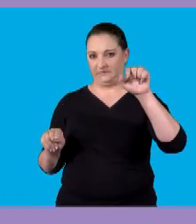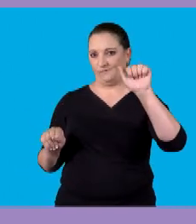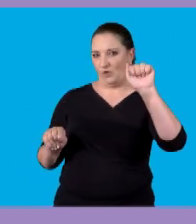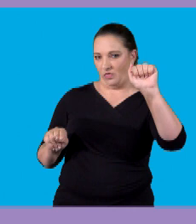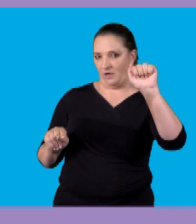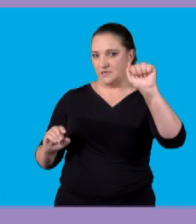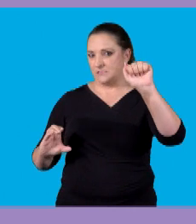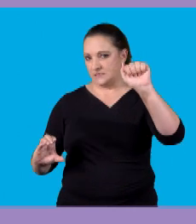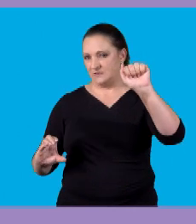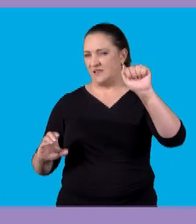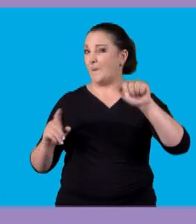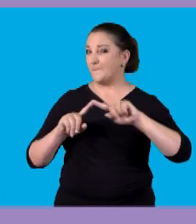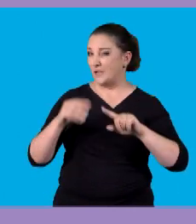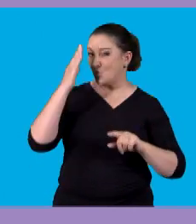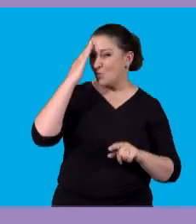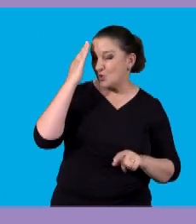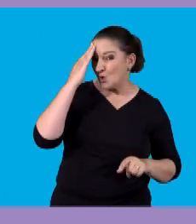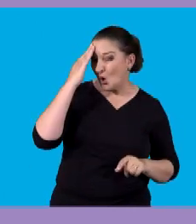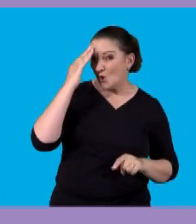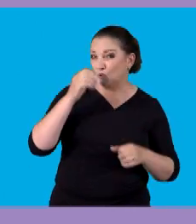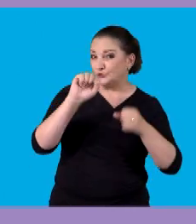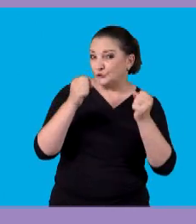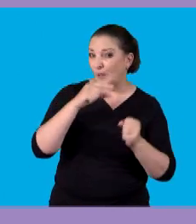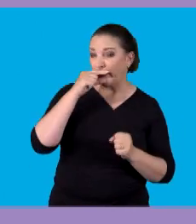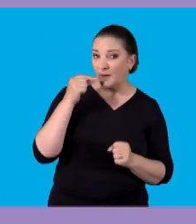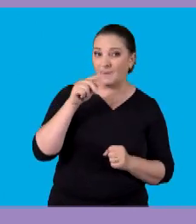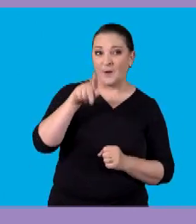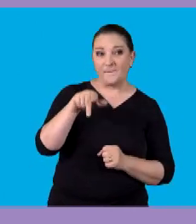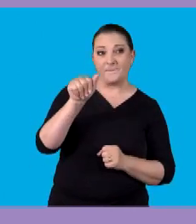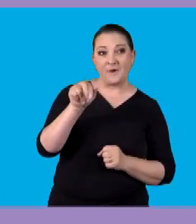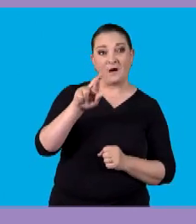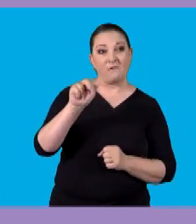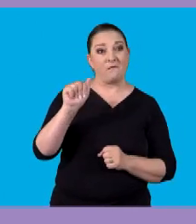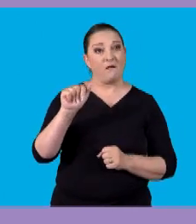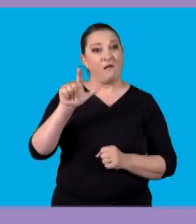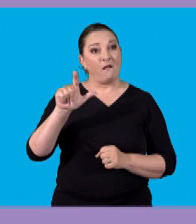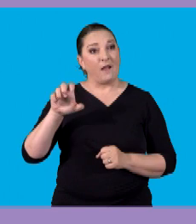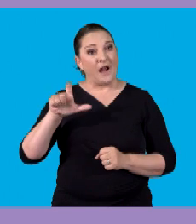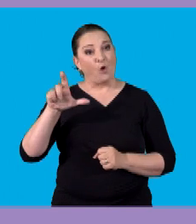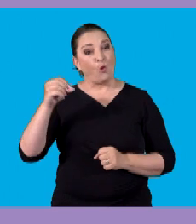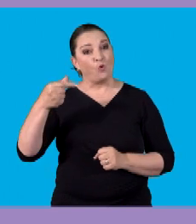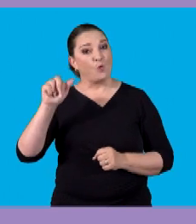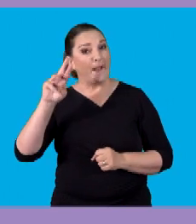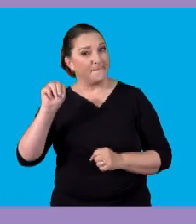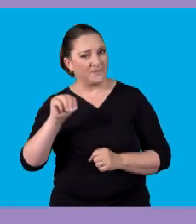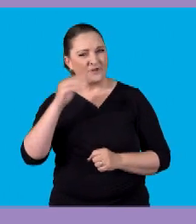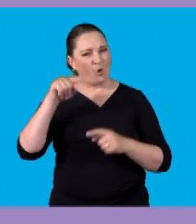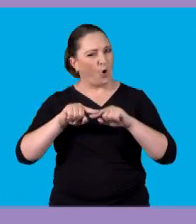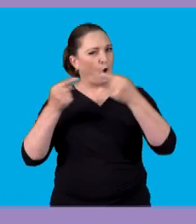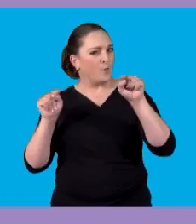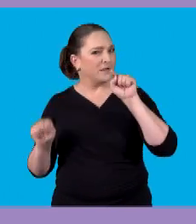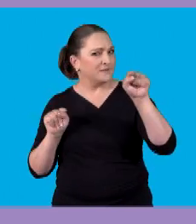A. Now given that this is a parallelogram, what do we know about the opposite angles of a